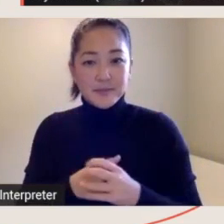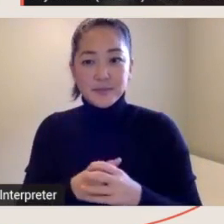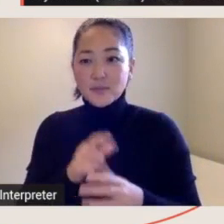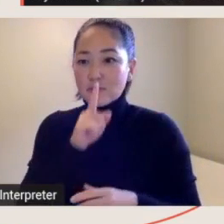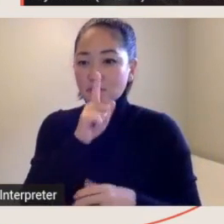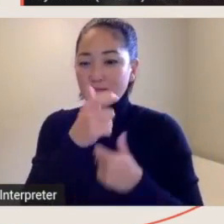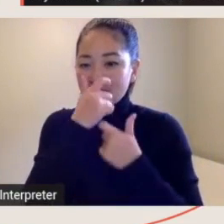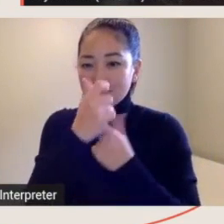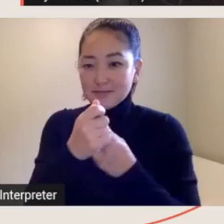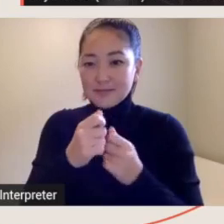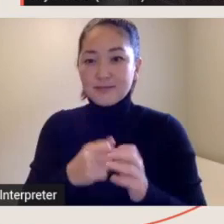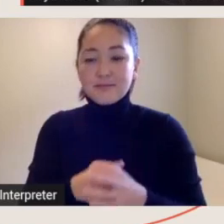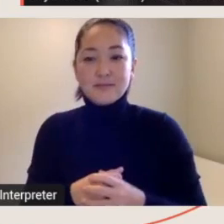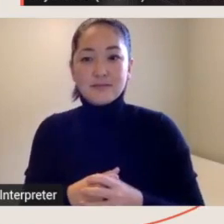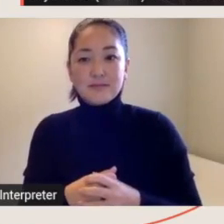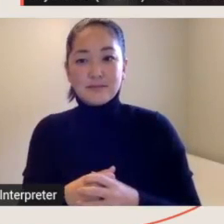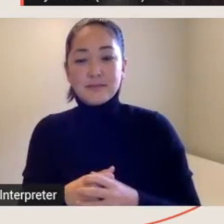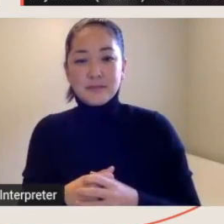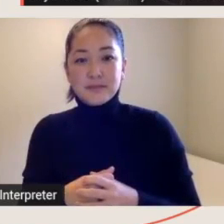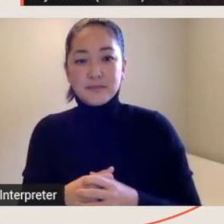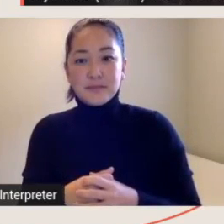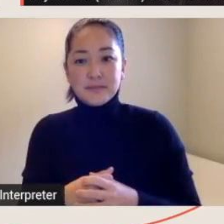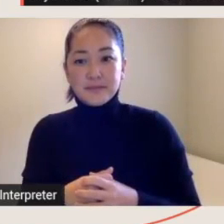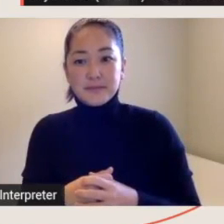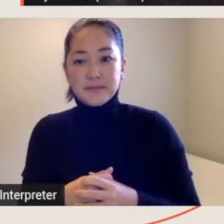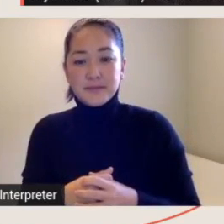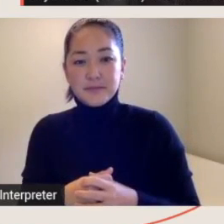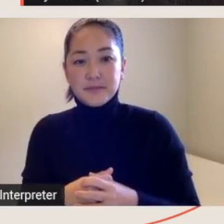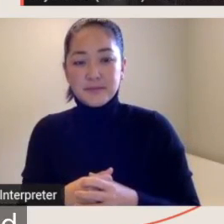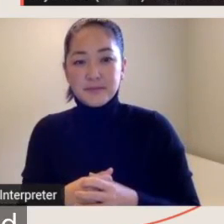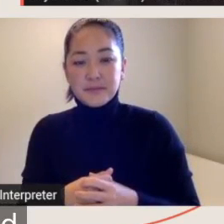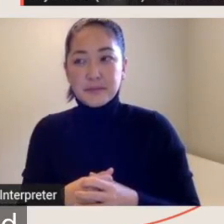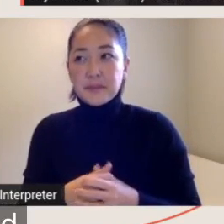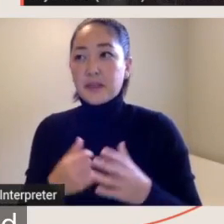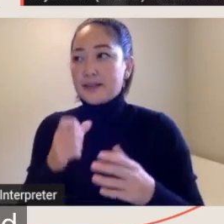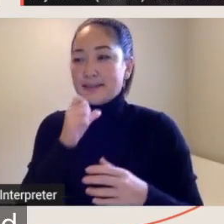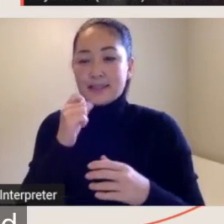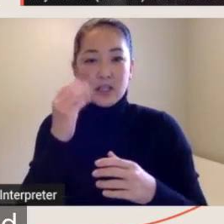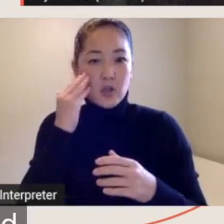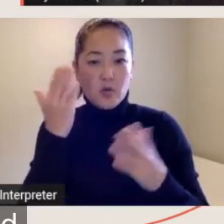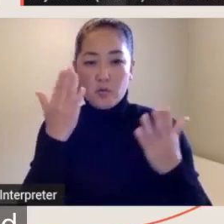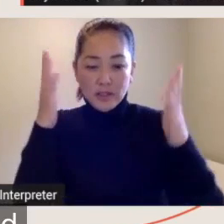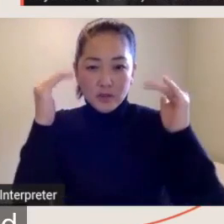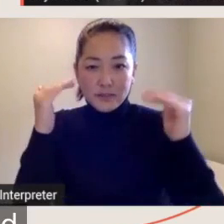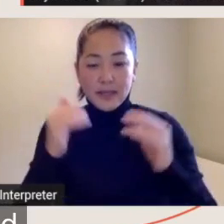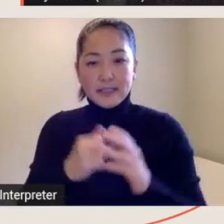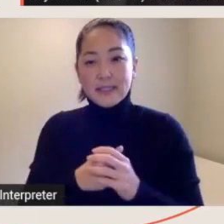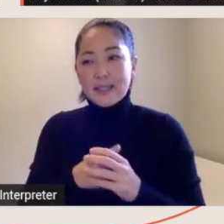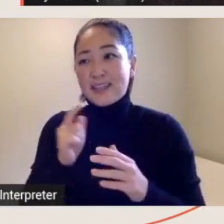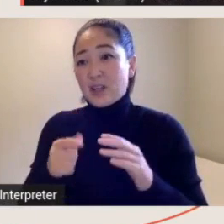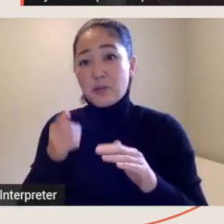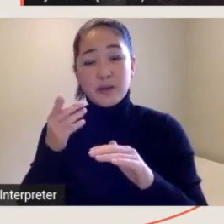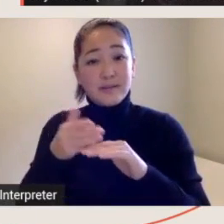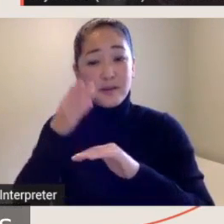interesting to hear. There's so many things that kind of you didn't know to expect, and they went above and beyond your expectations of